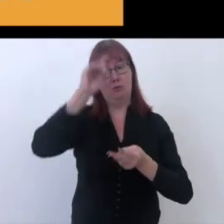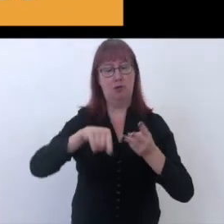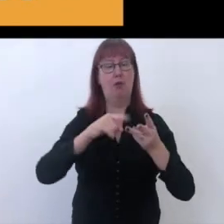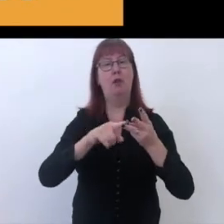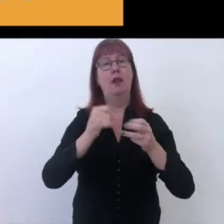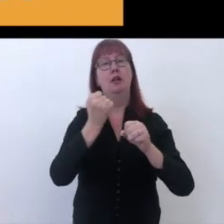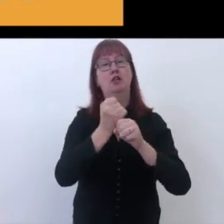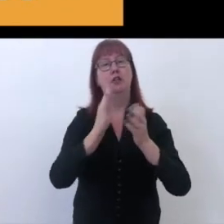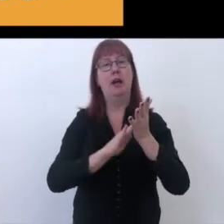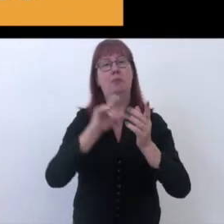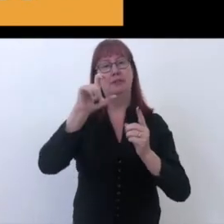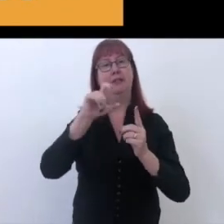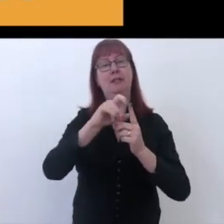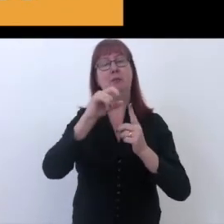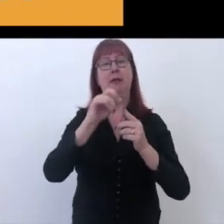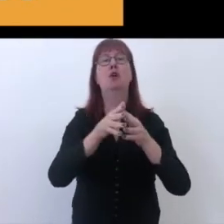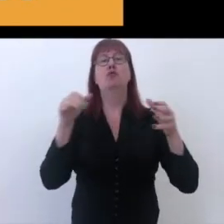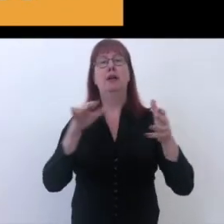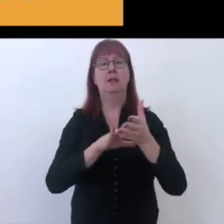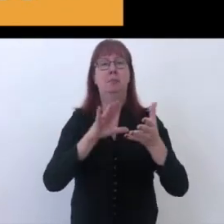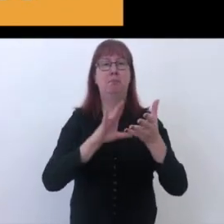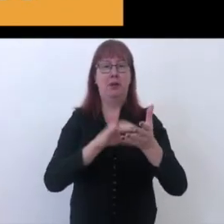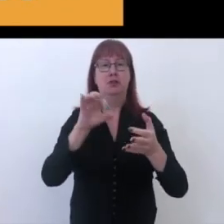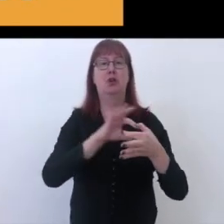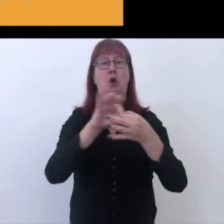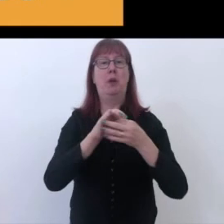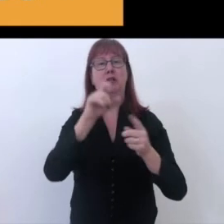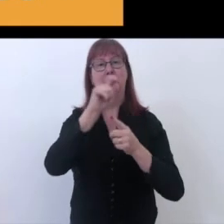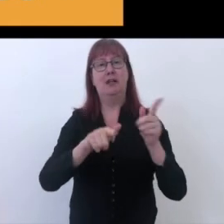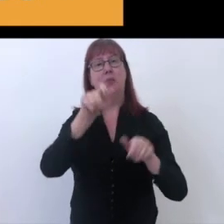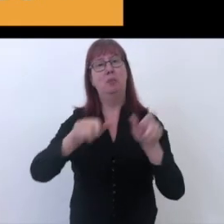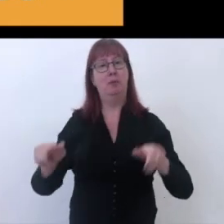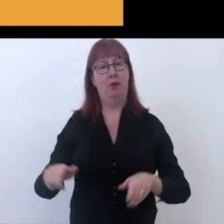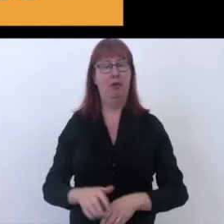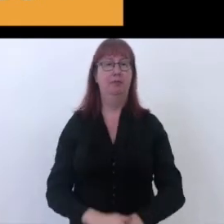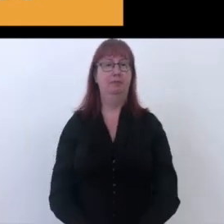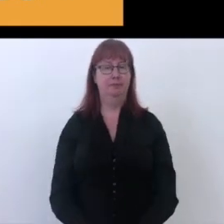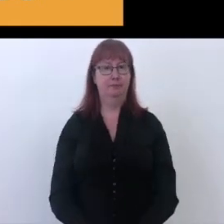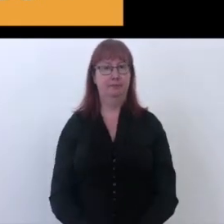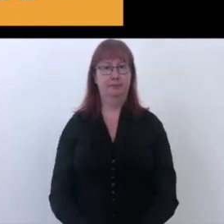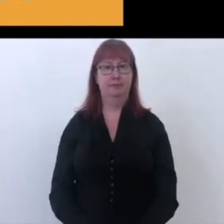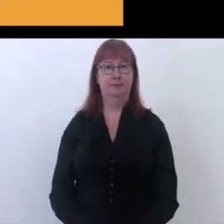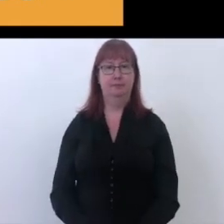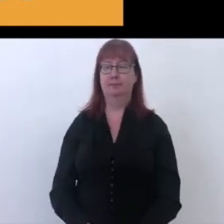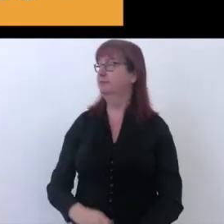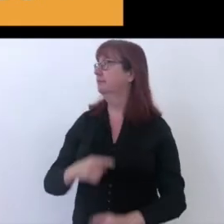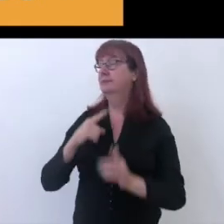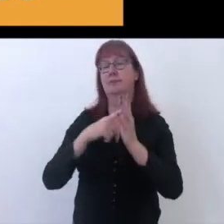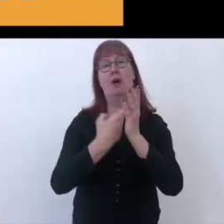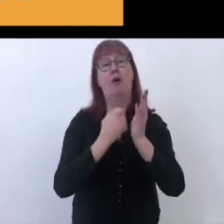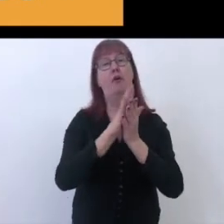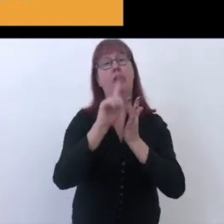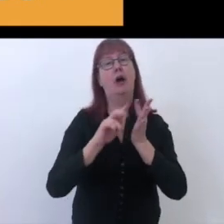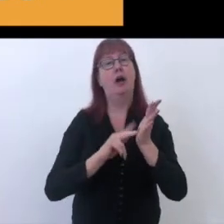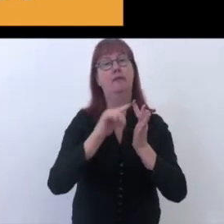GMCDP GMCDP Manchester Coalition of Disabled People And Archives